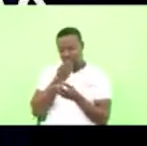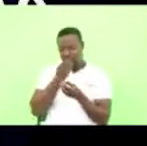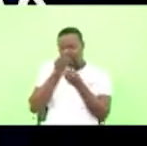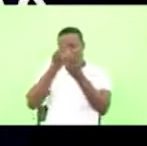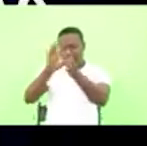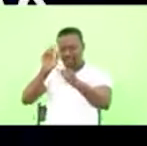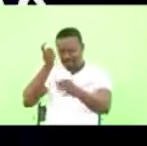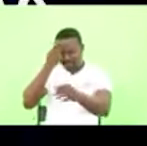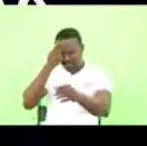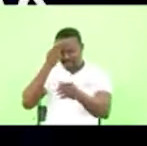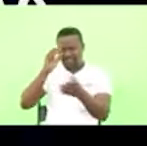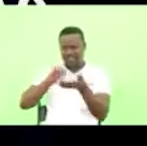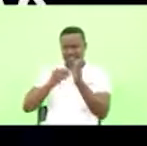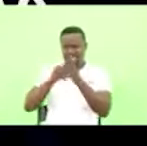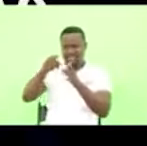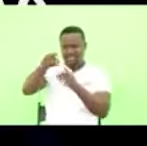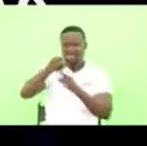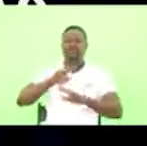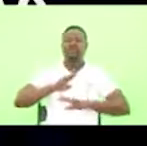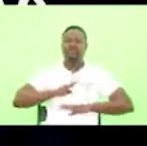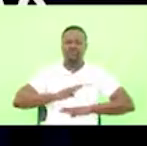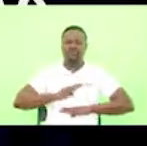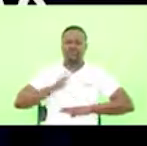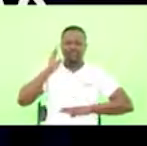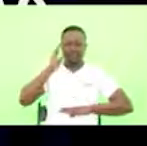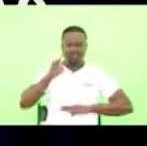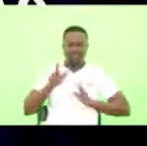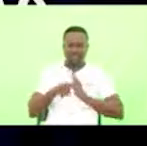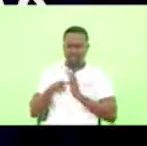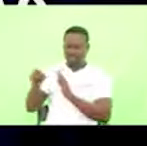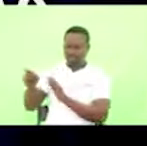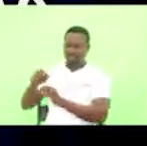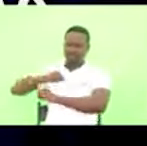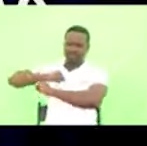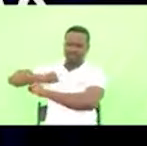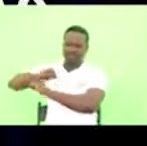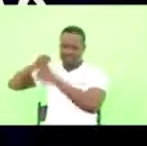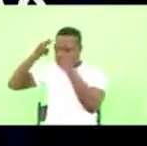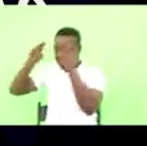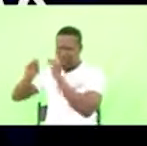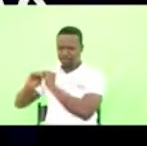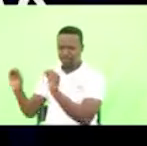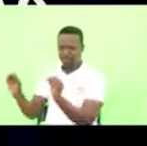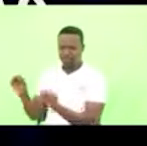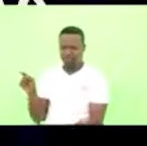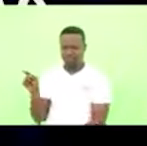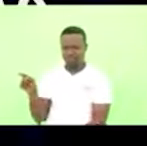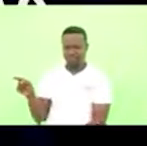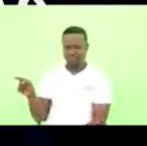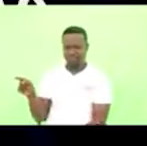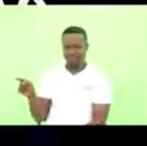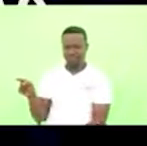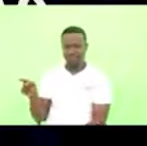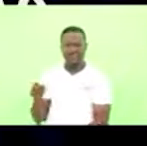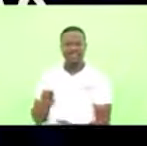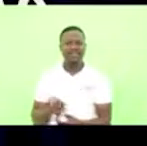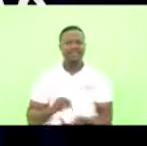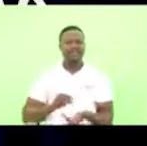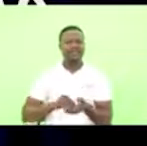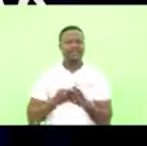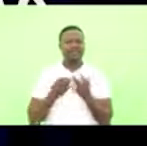we will satisfy him and keep you out of trouble. Now, when you are in